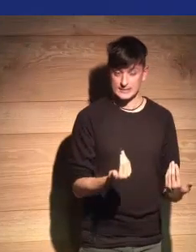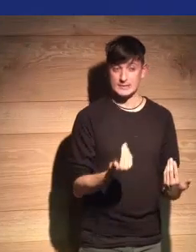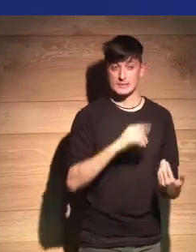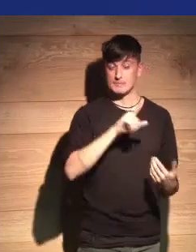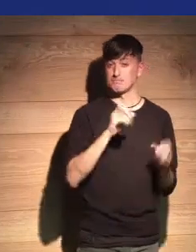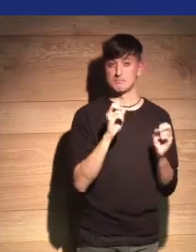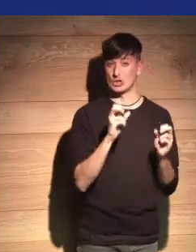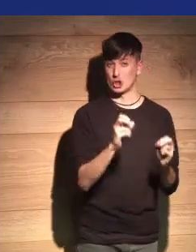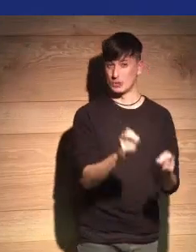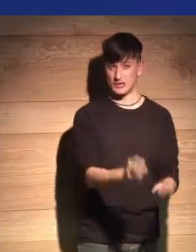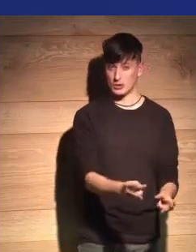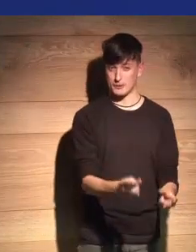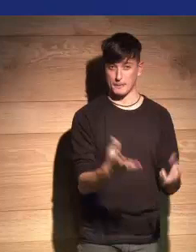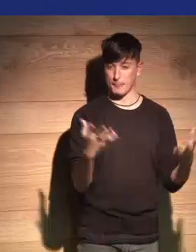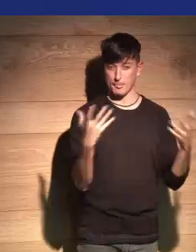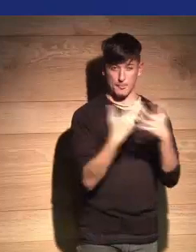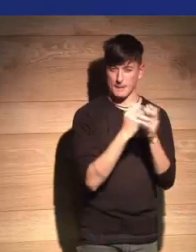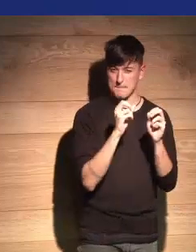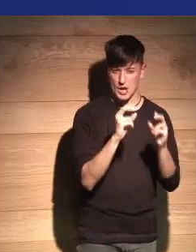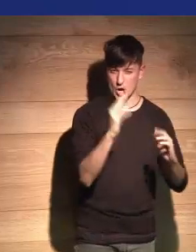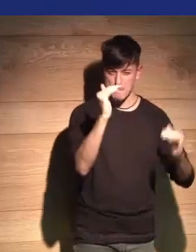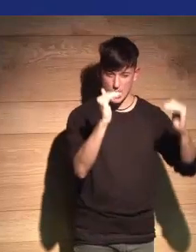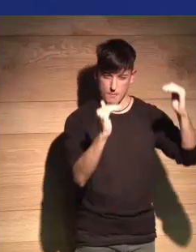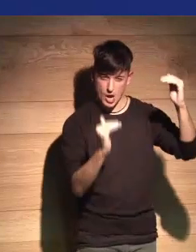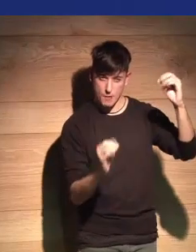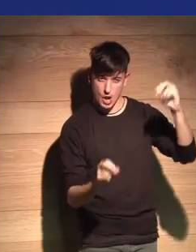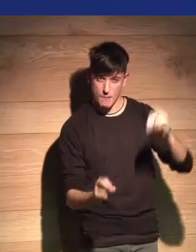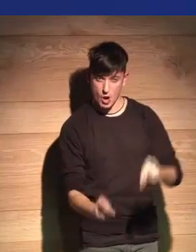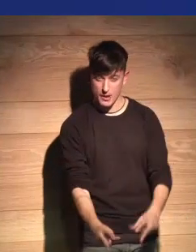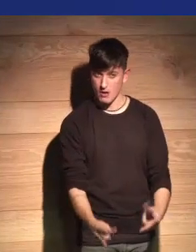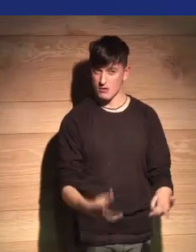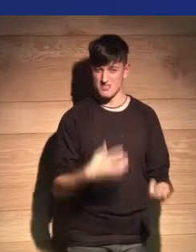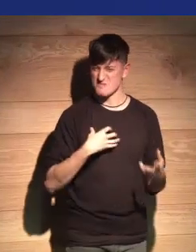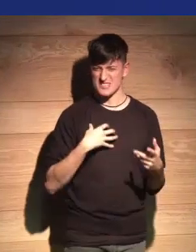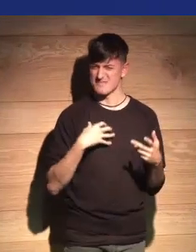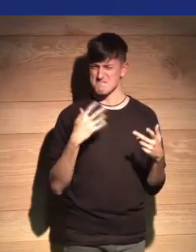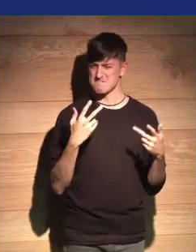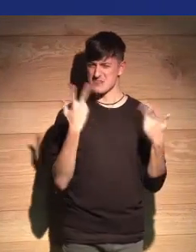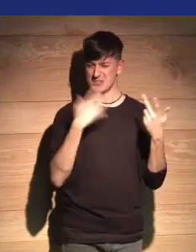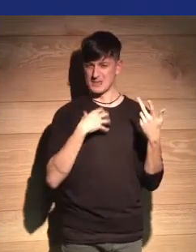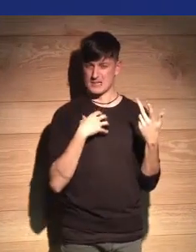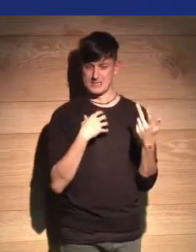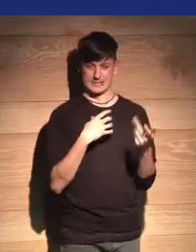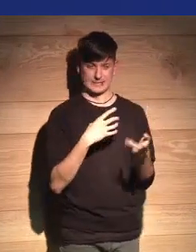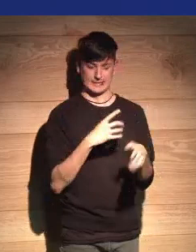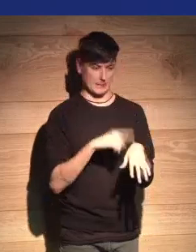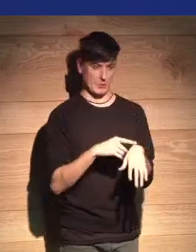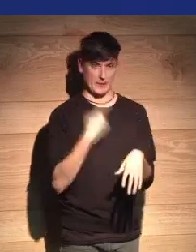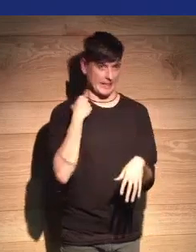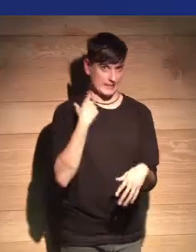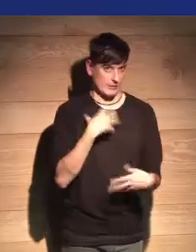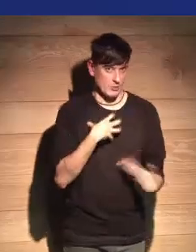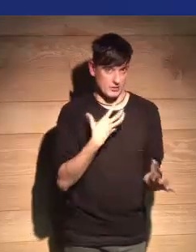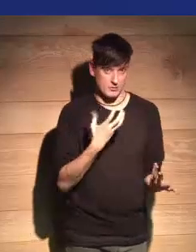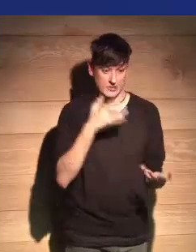to STEM. So if we do not participate as women, the gender gap will increase. We cannot miss a